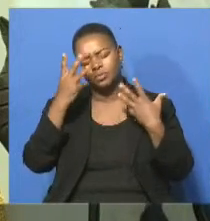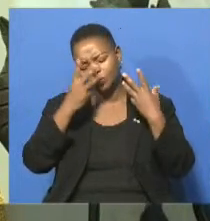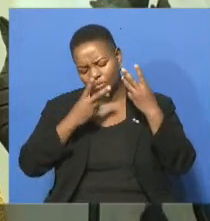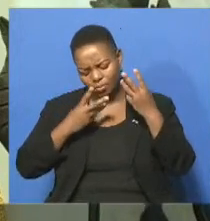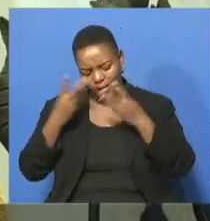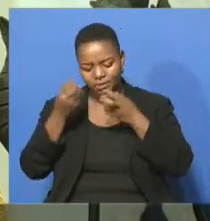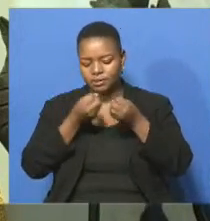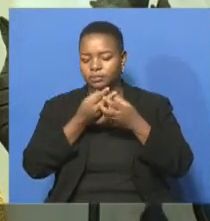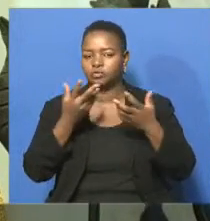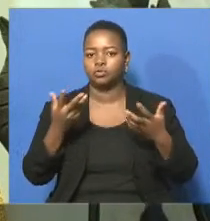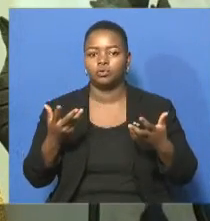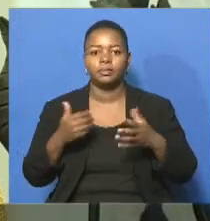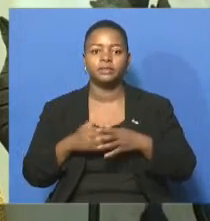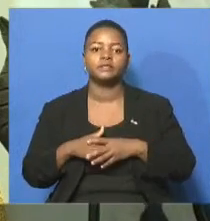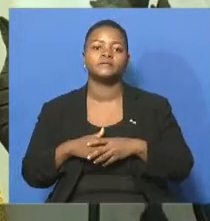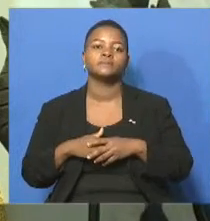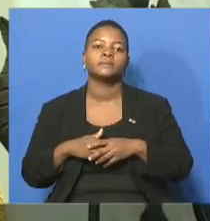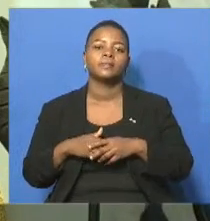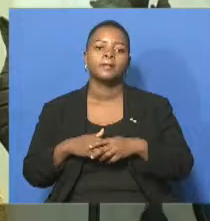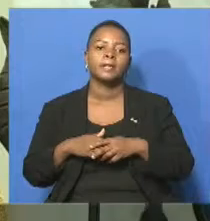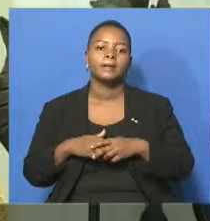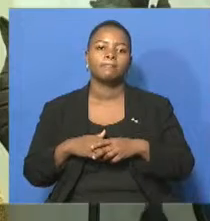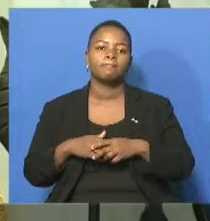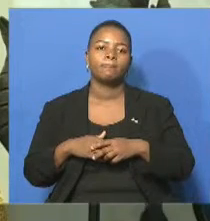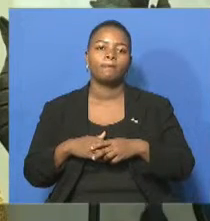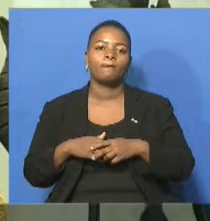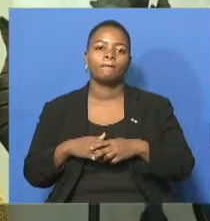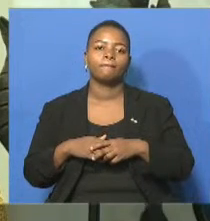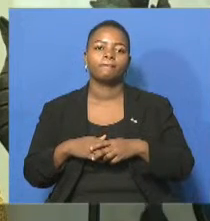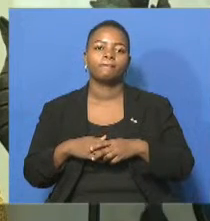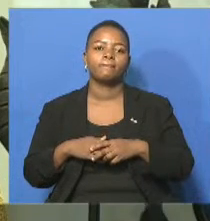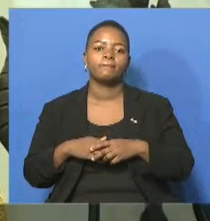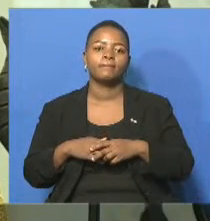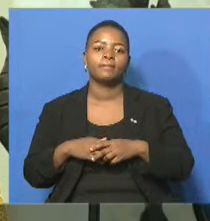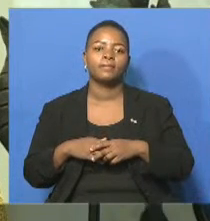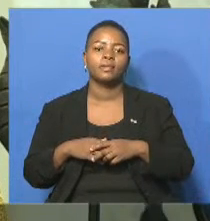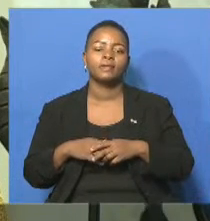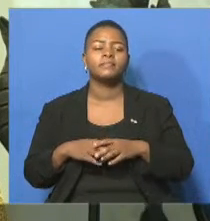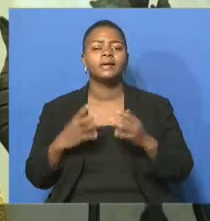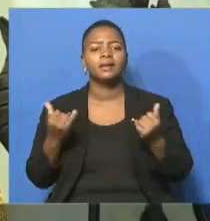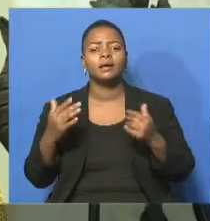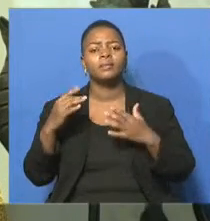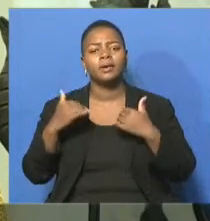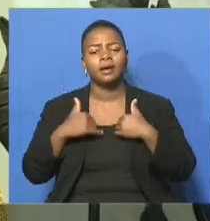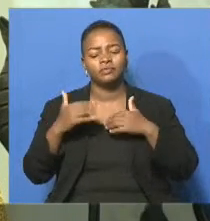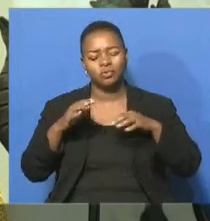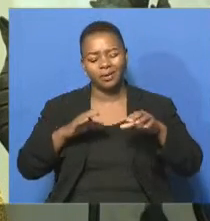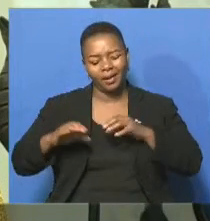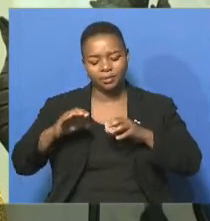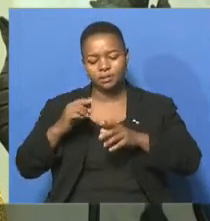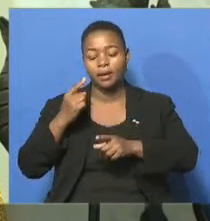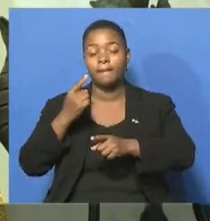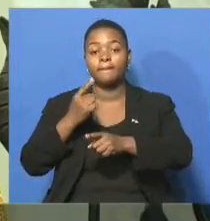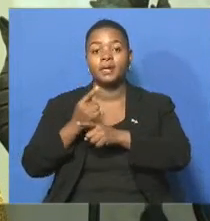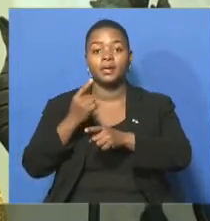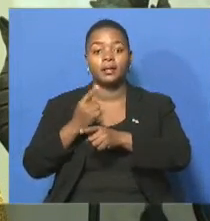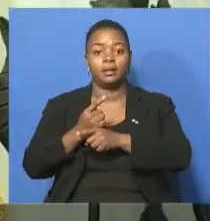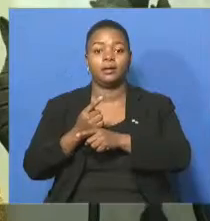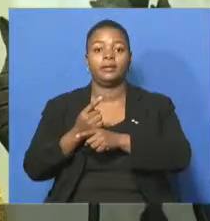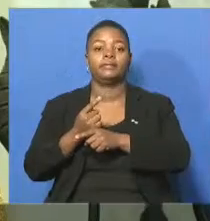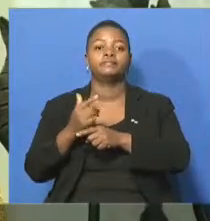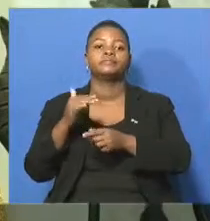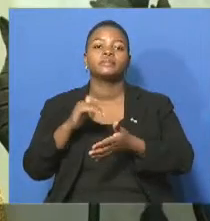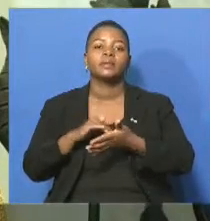worrisome and an issue that calls for urgent attention on the part of law enforcement and of course